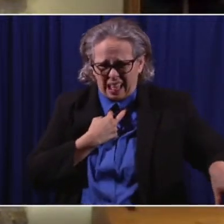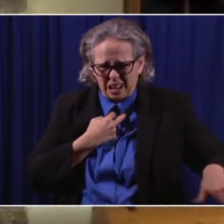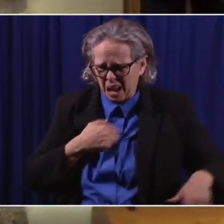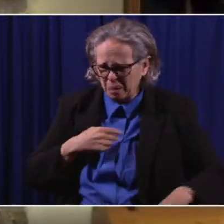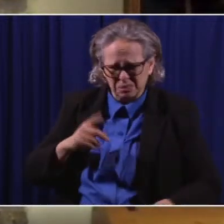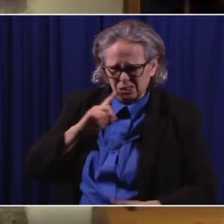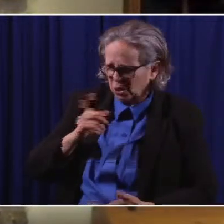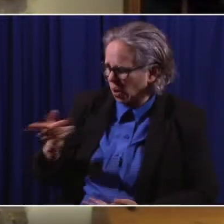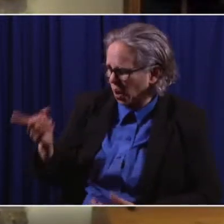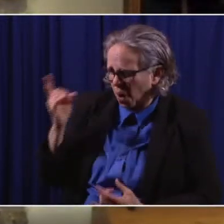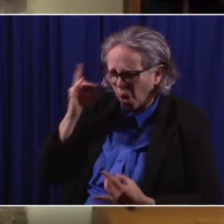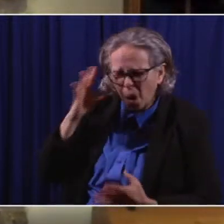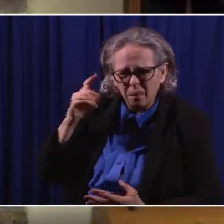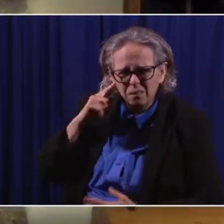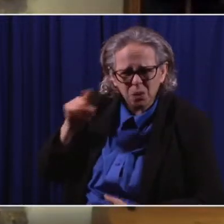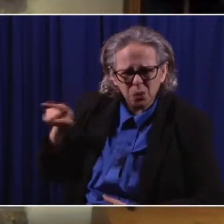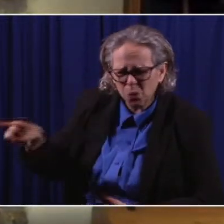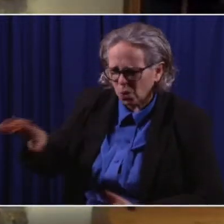must be very